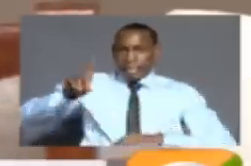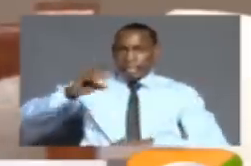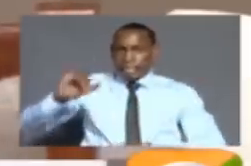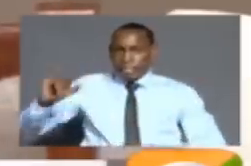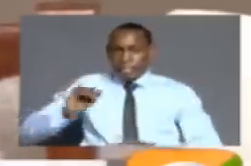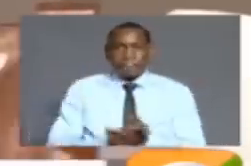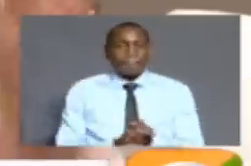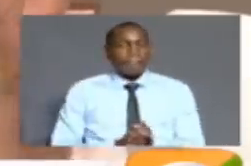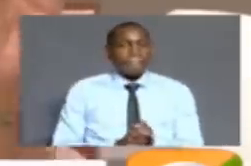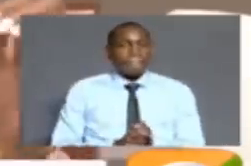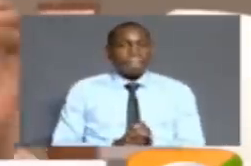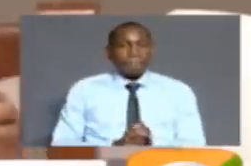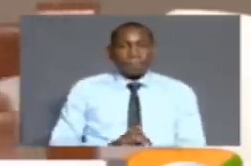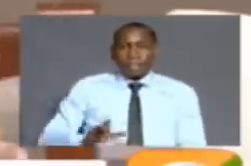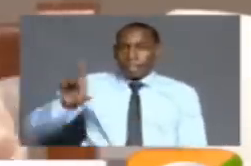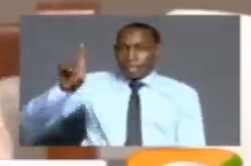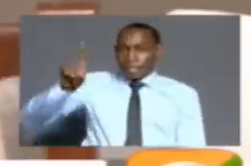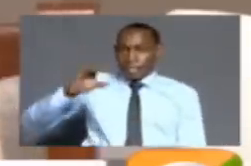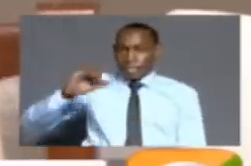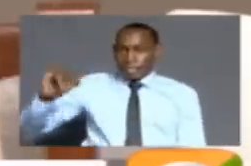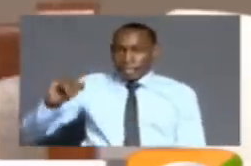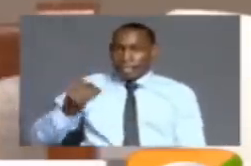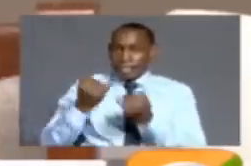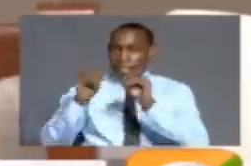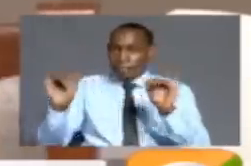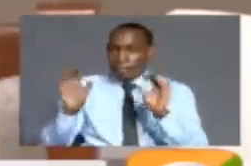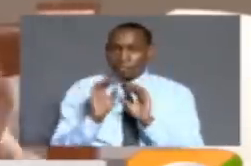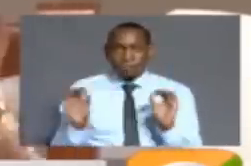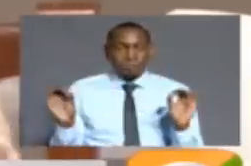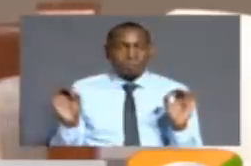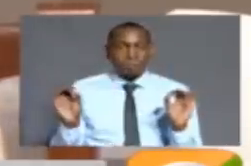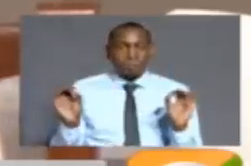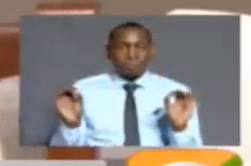to your point. The DCI is not independent.